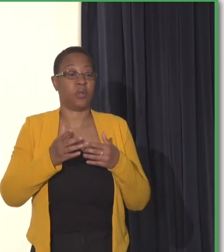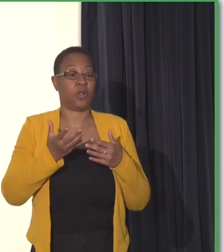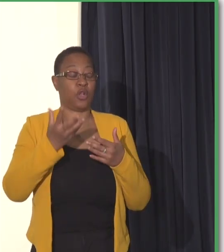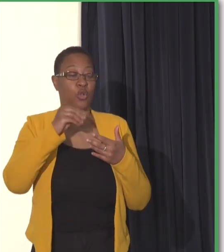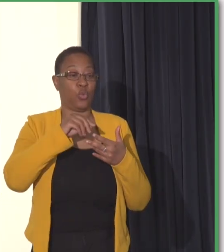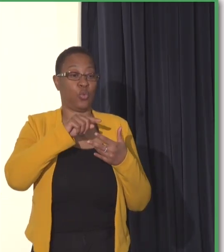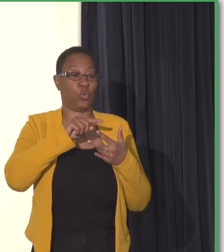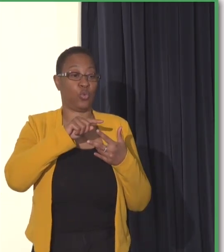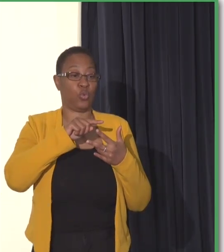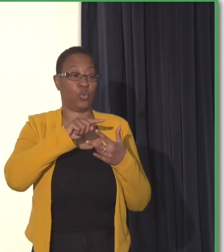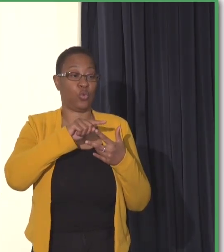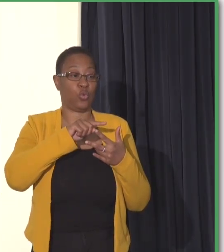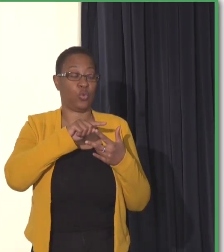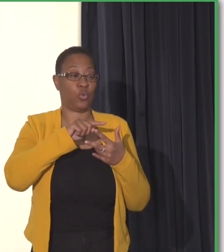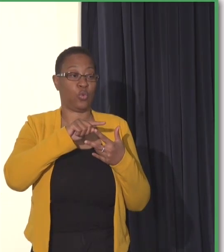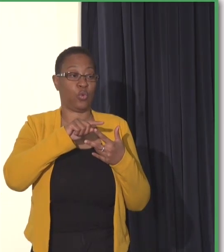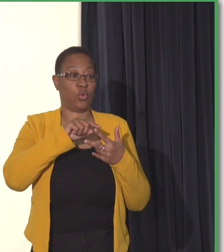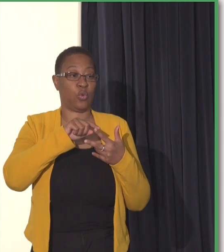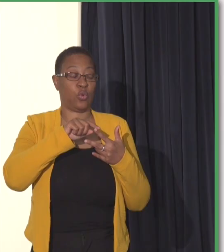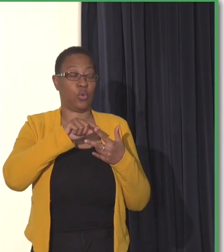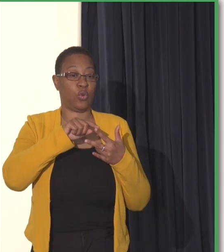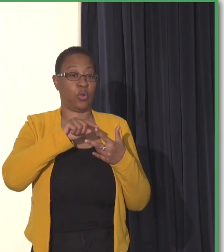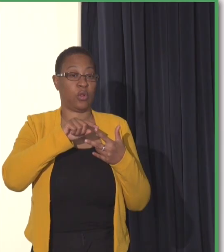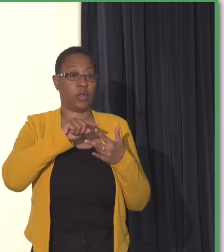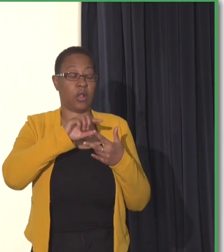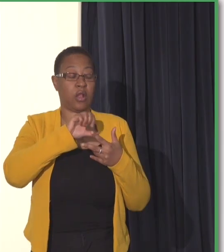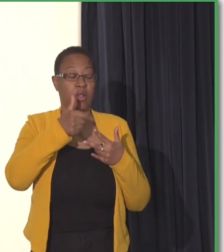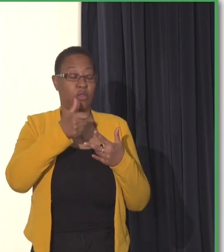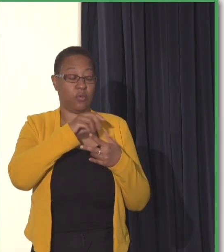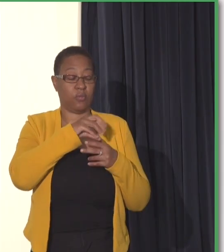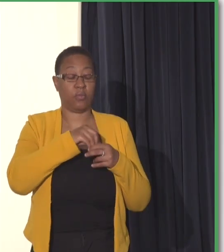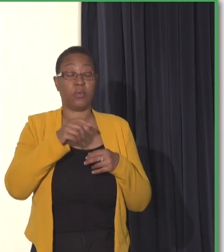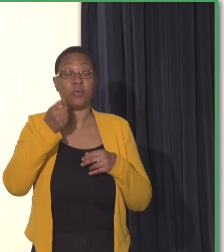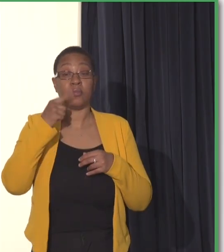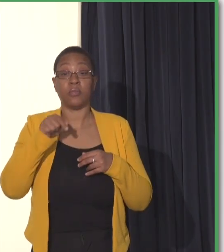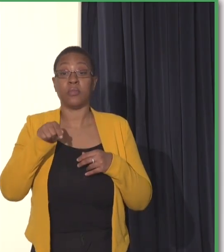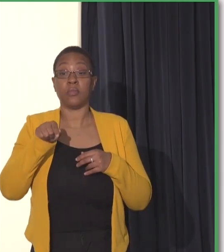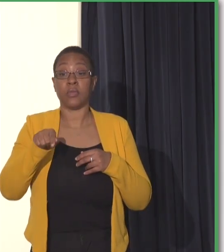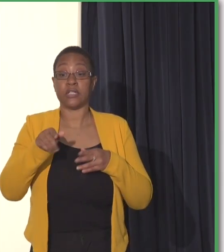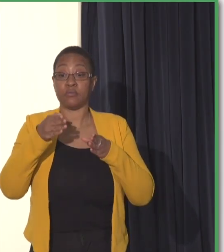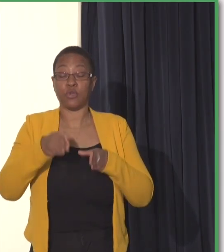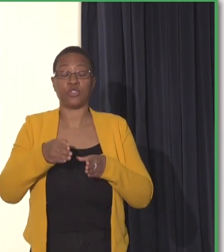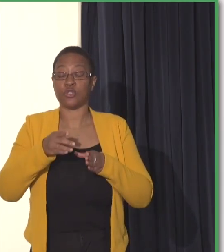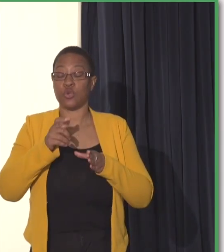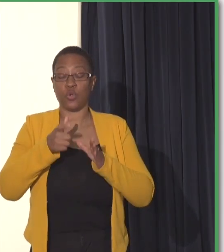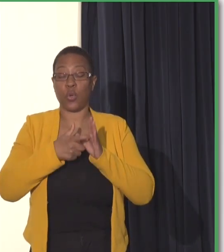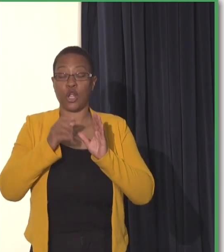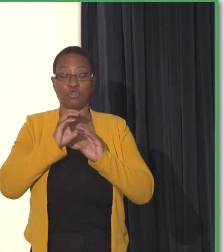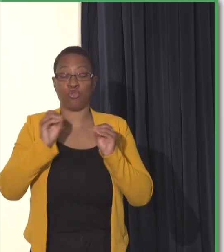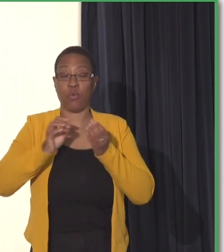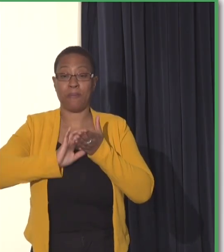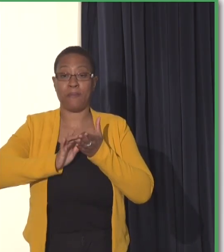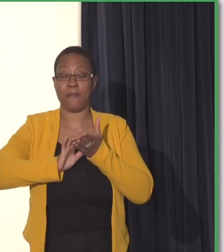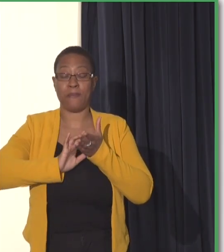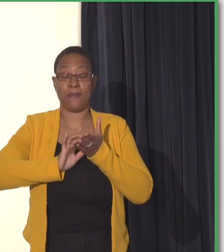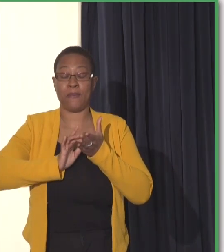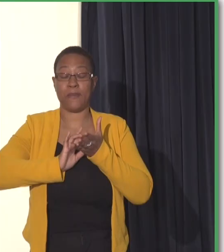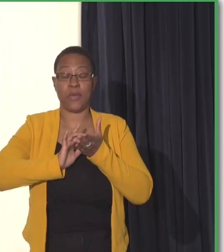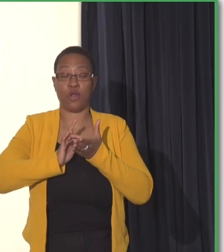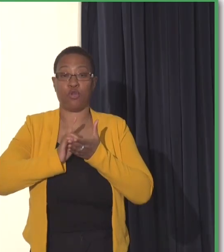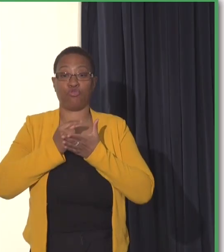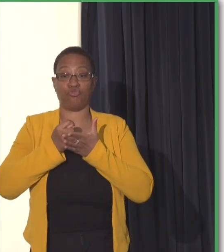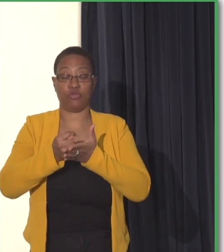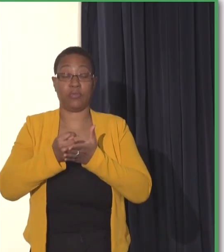incidents. The subject for Category 3 must not require medical condition. So anything that requires medical condition would